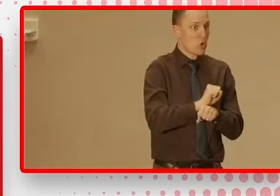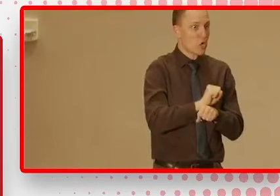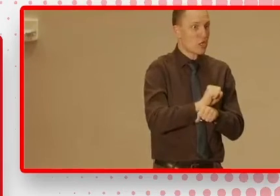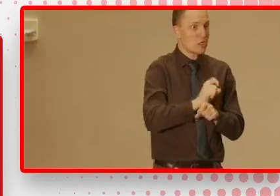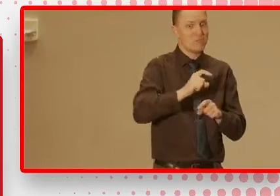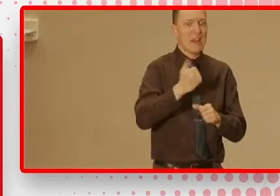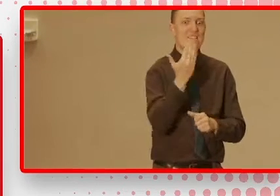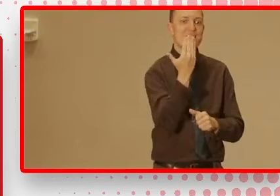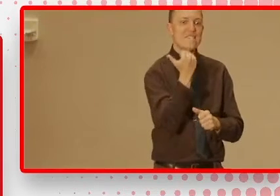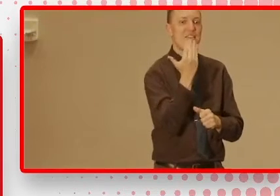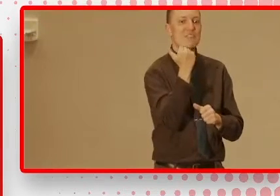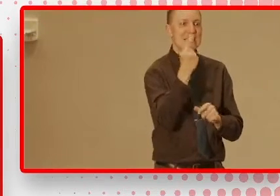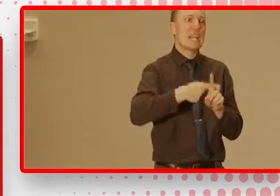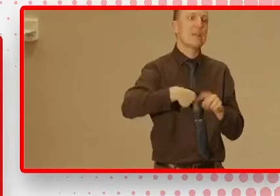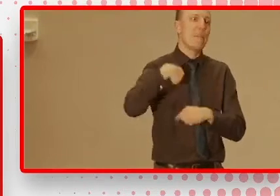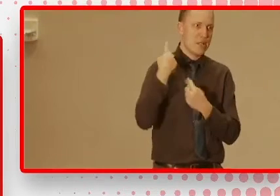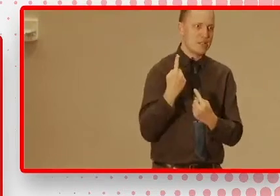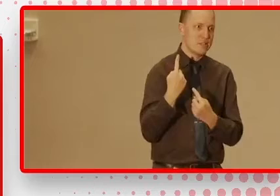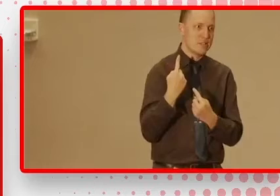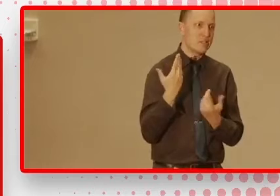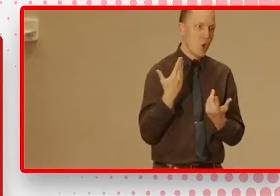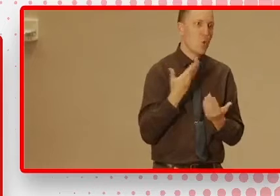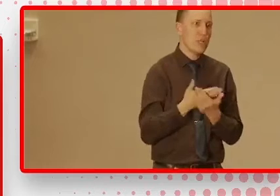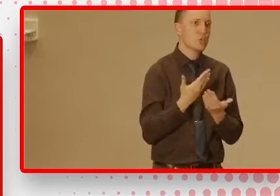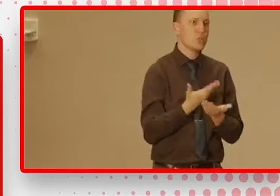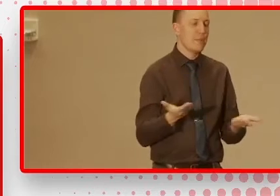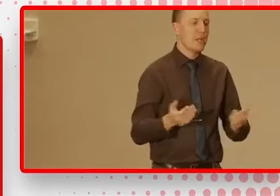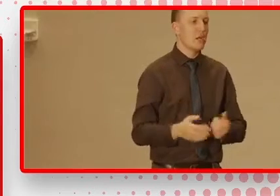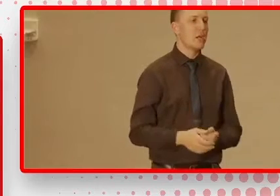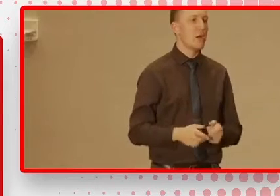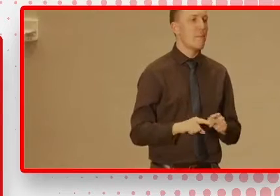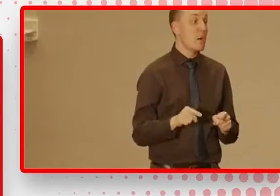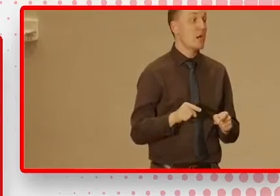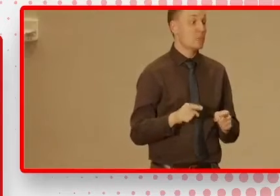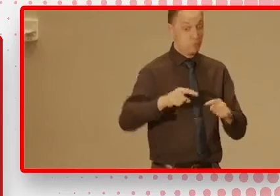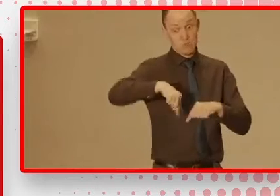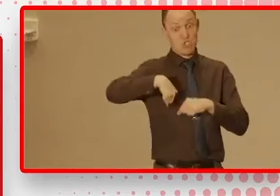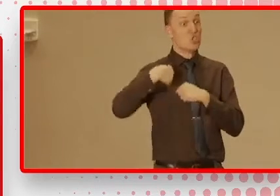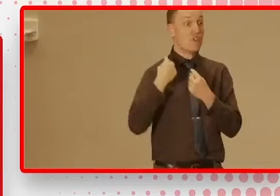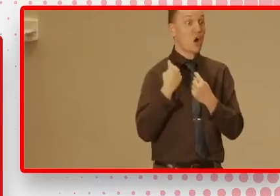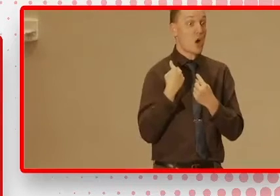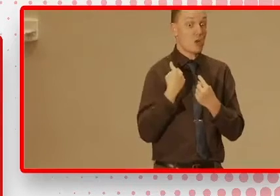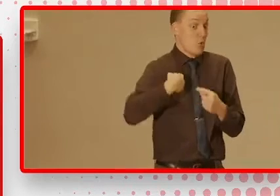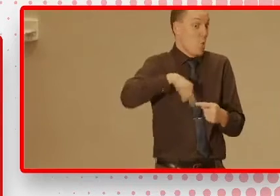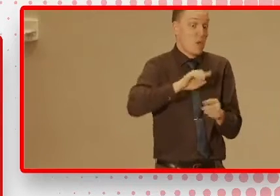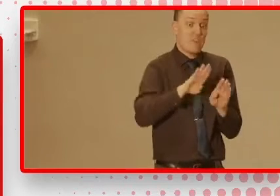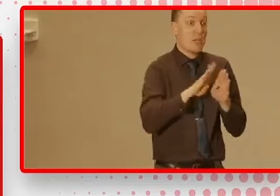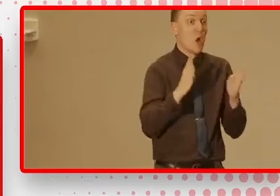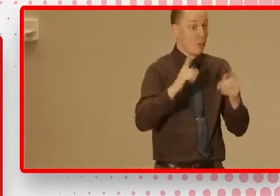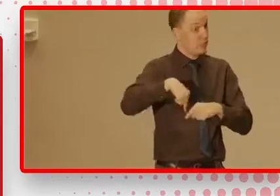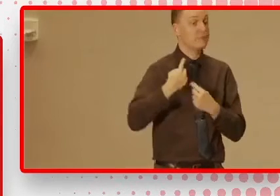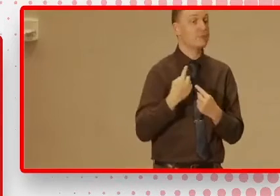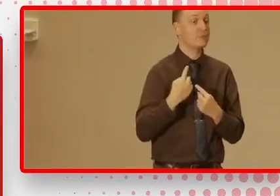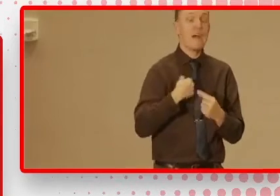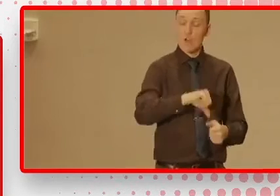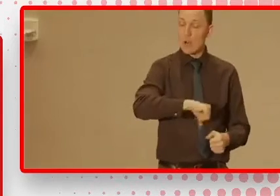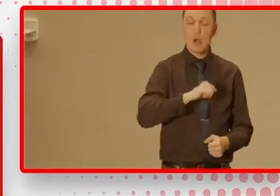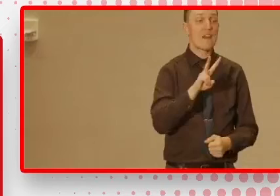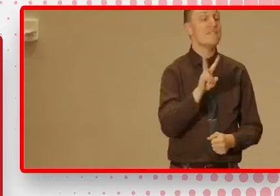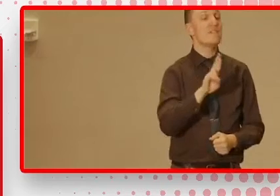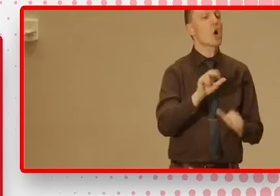here. But we have been open for business. I'm very proud of the VR agencies across the state. We have been